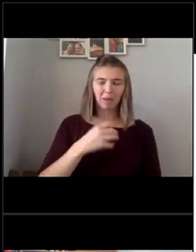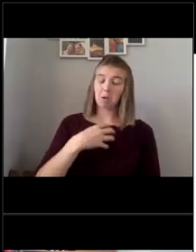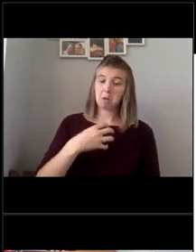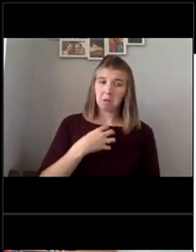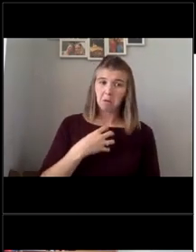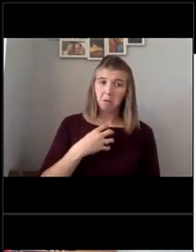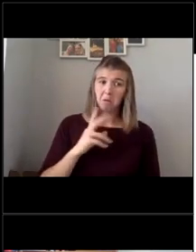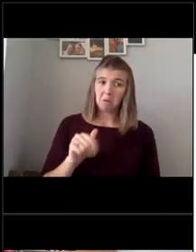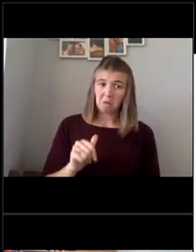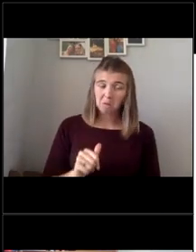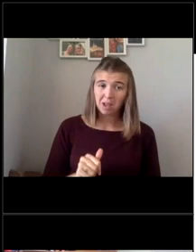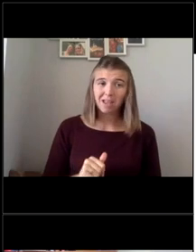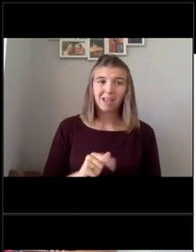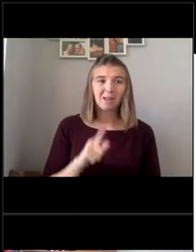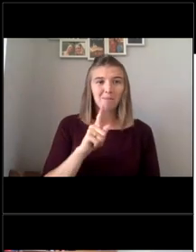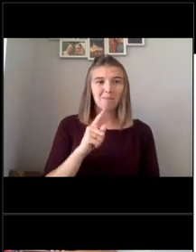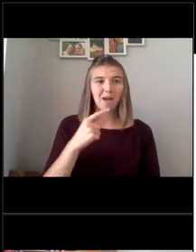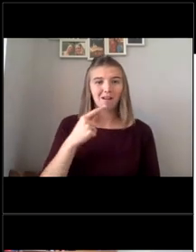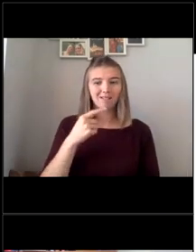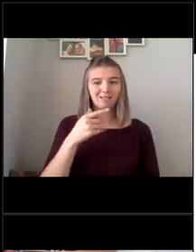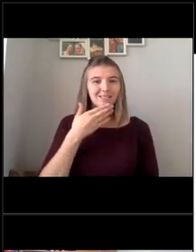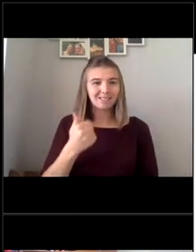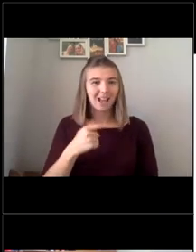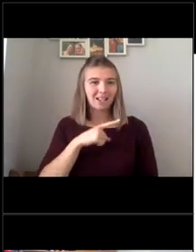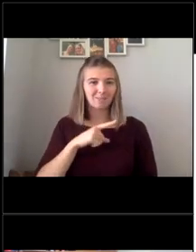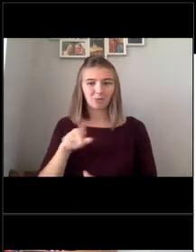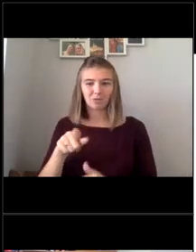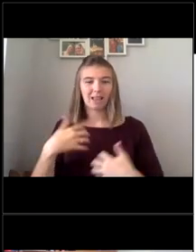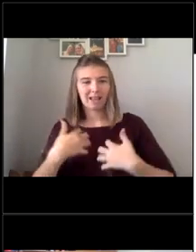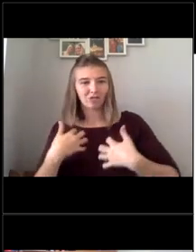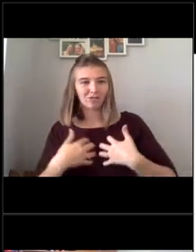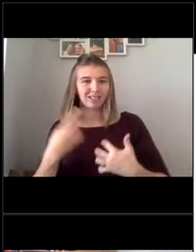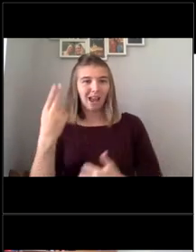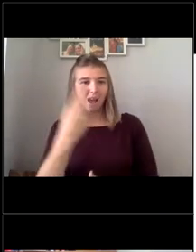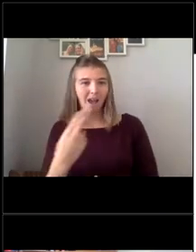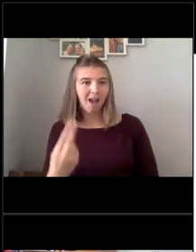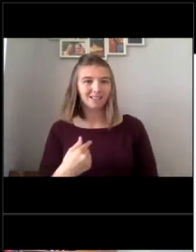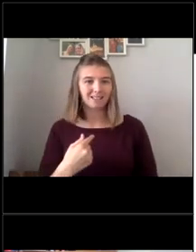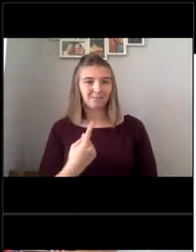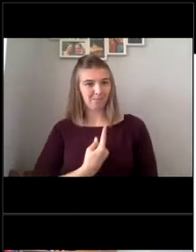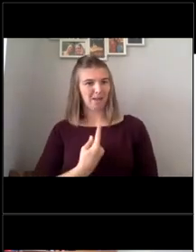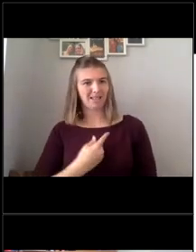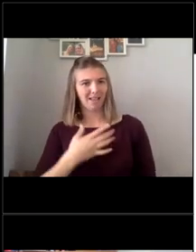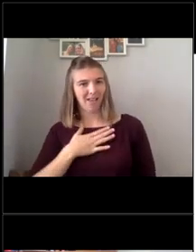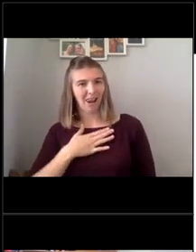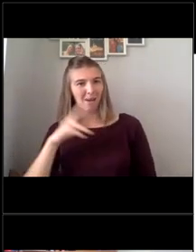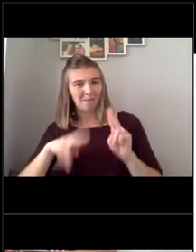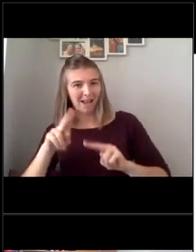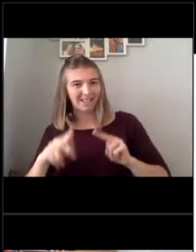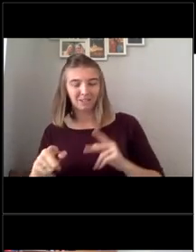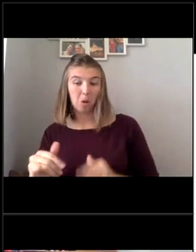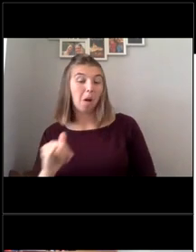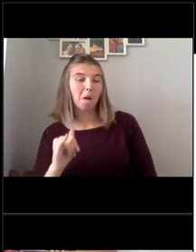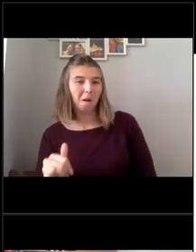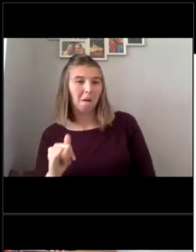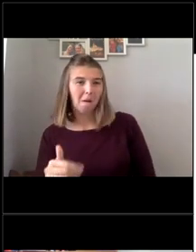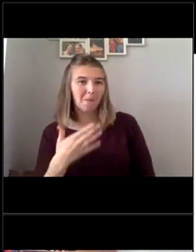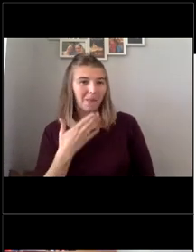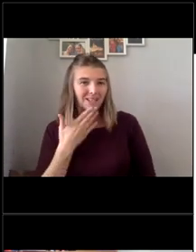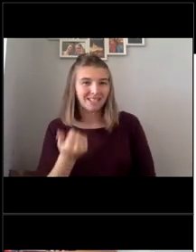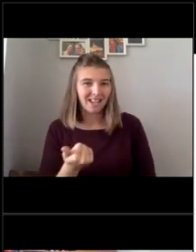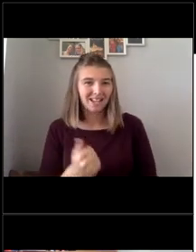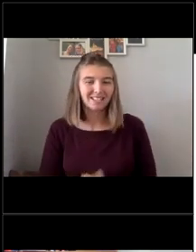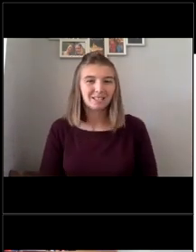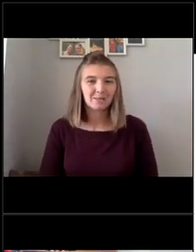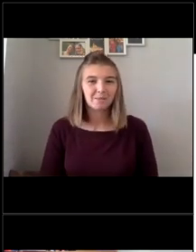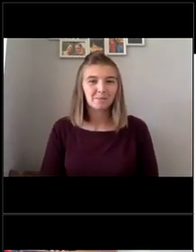see that they're interested in the arts, because I like painting. So it's nice to see that in my group members as well. Very nice. And what's been the, has anybody